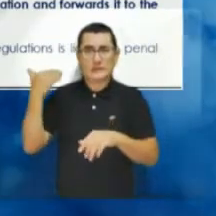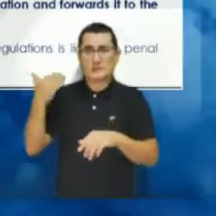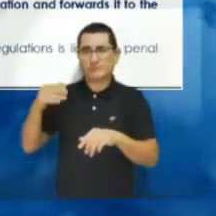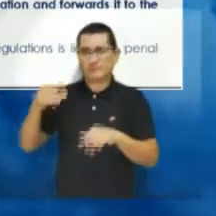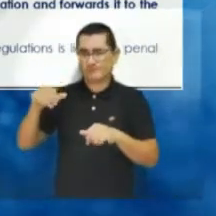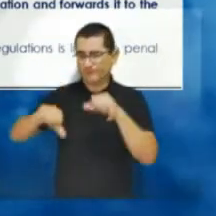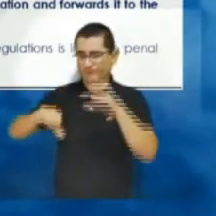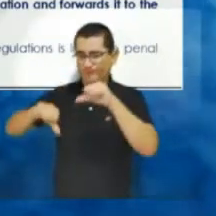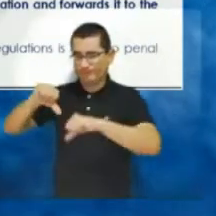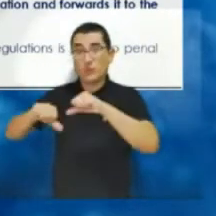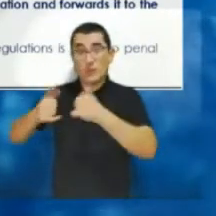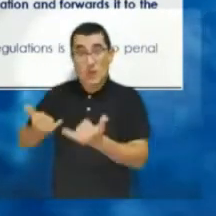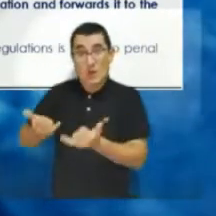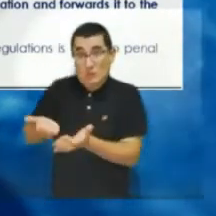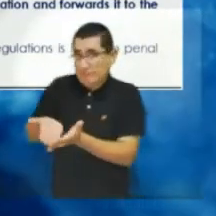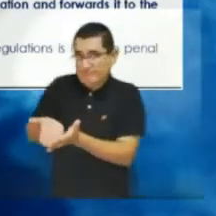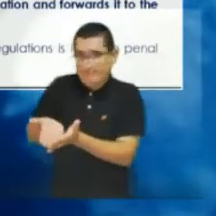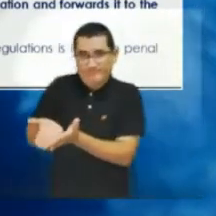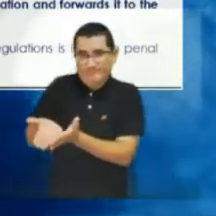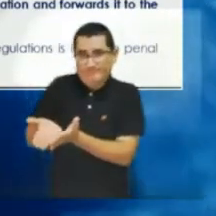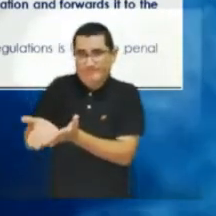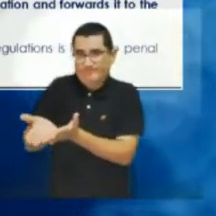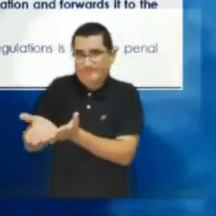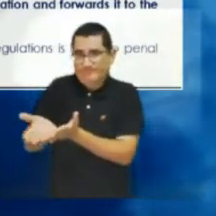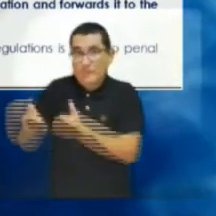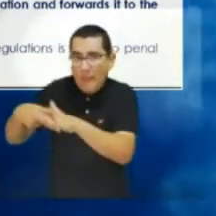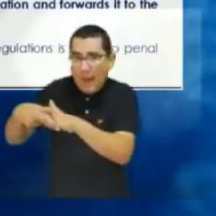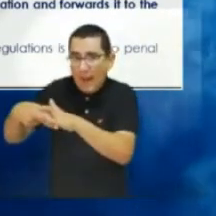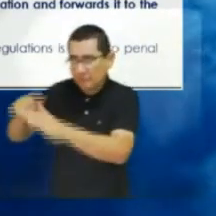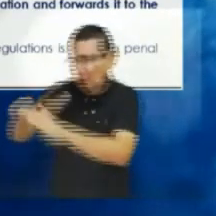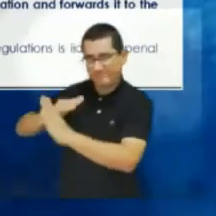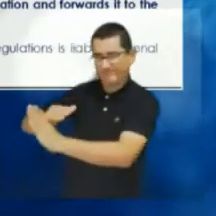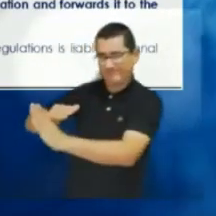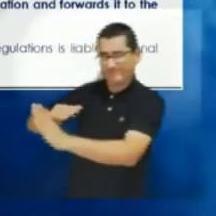and then we intervene to clear the disturbance when we are